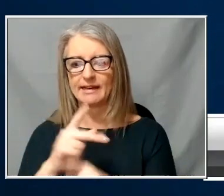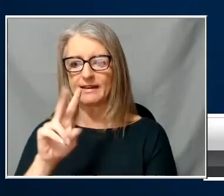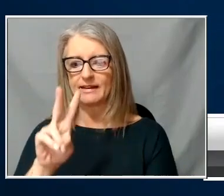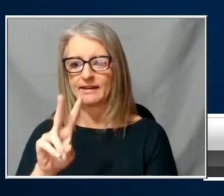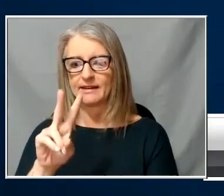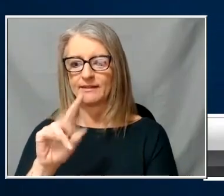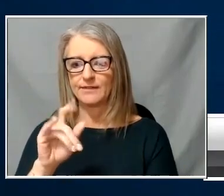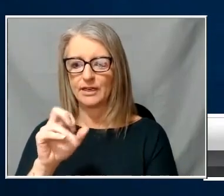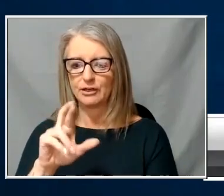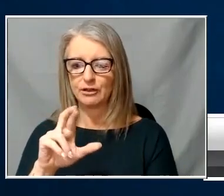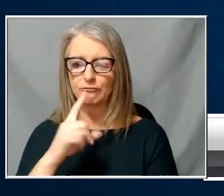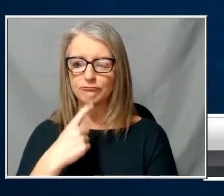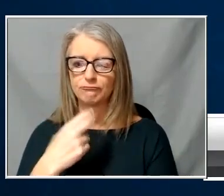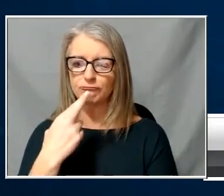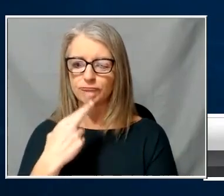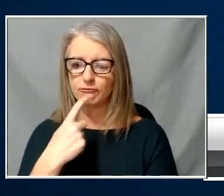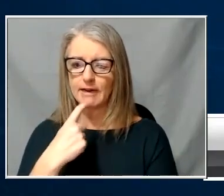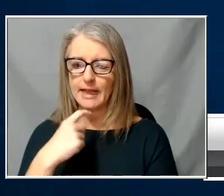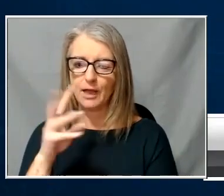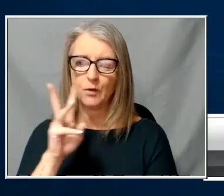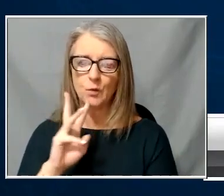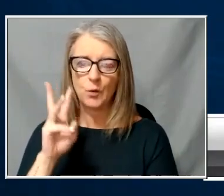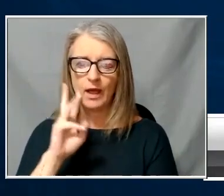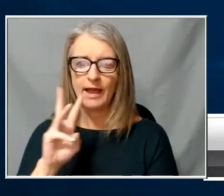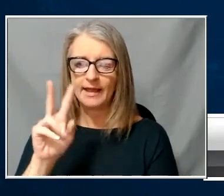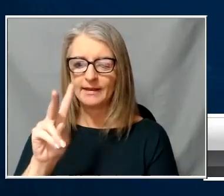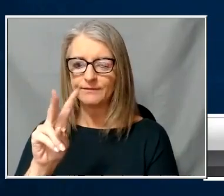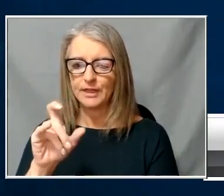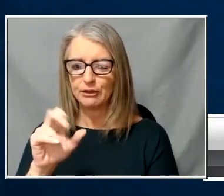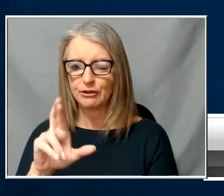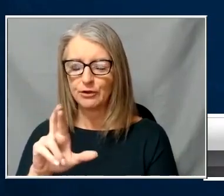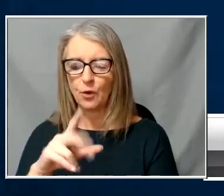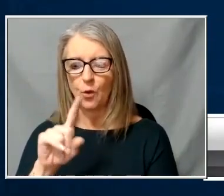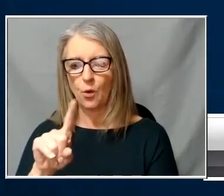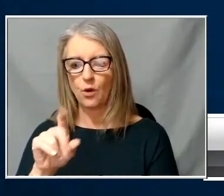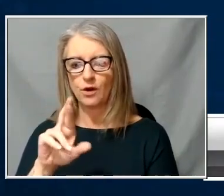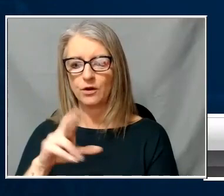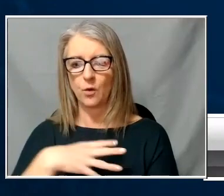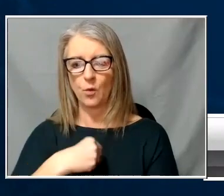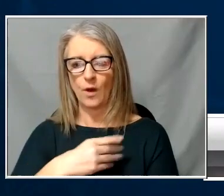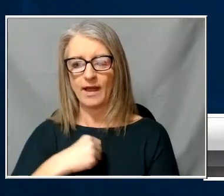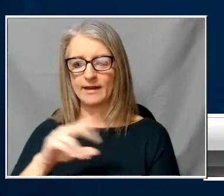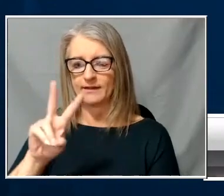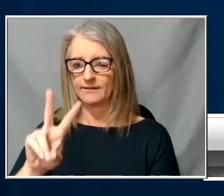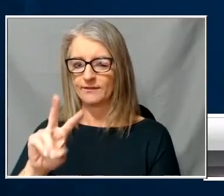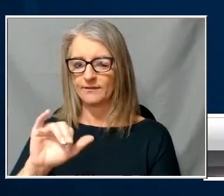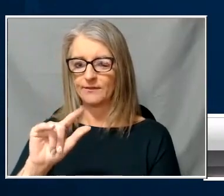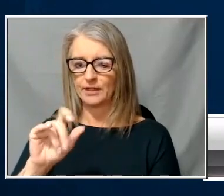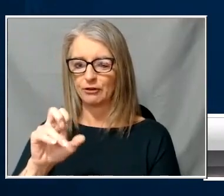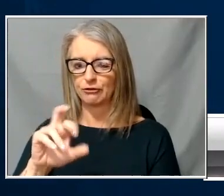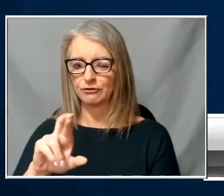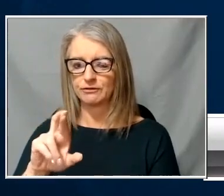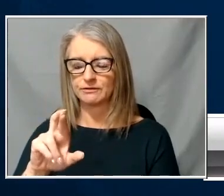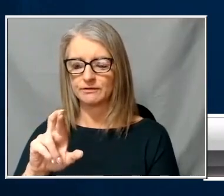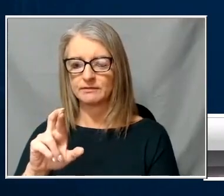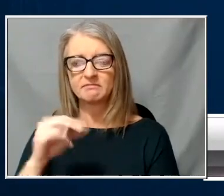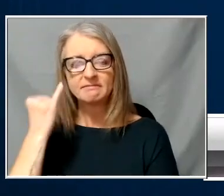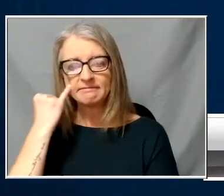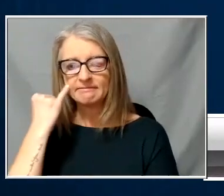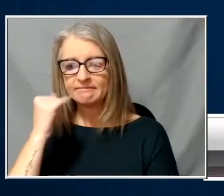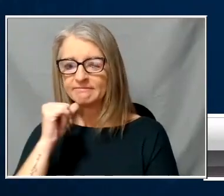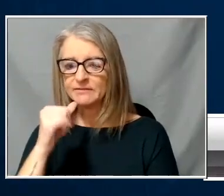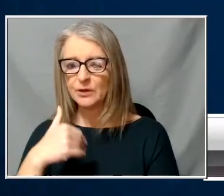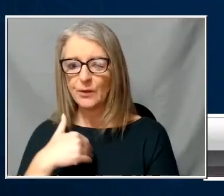use red wine vinegar, you can use even white vinegar, or, if you don't have any kind of vinegar, any